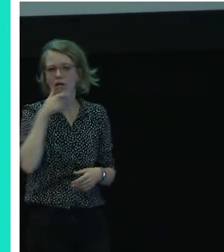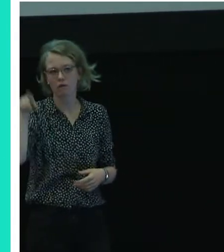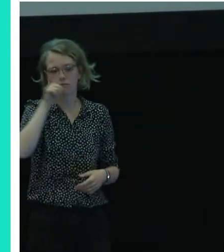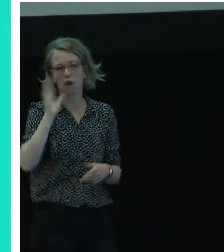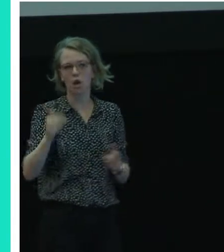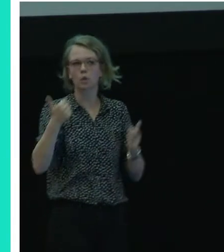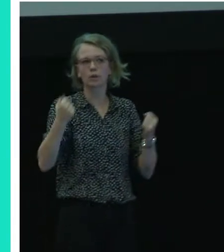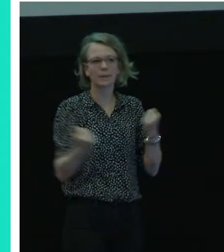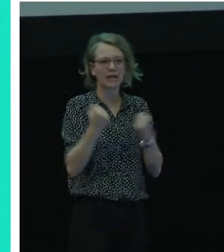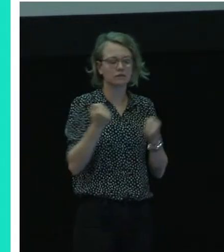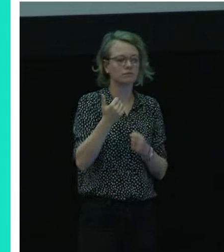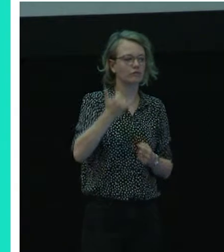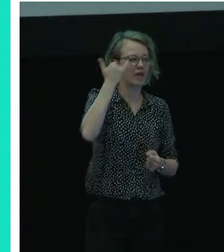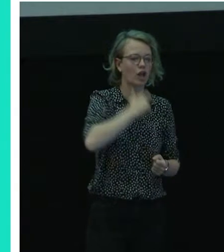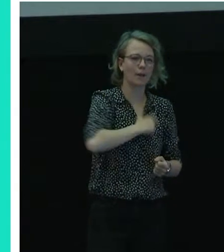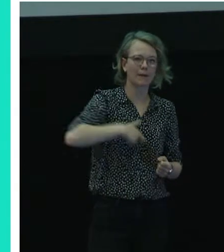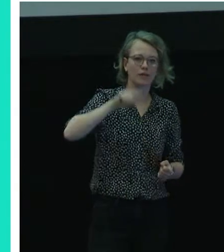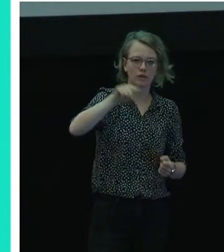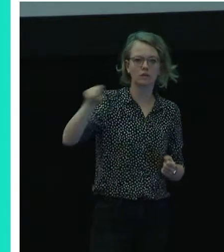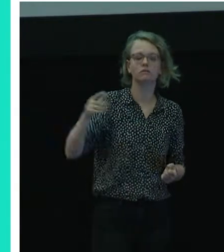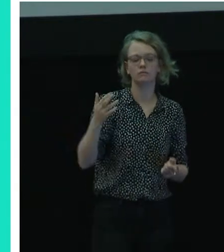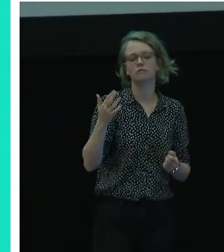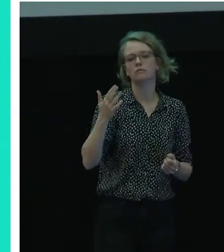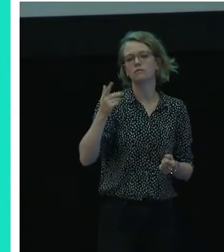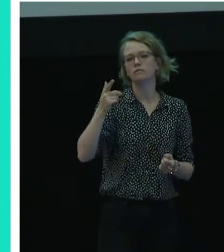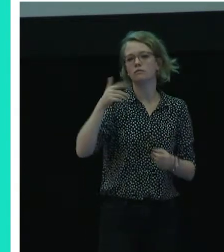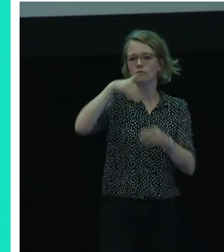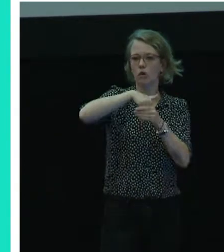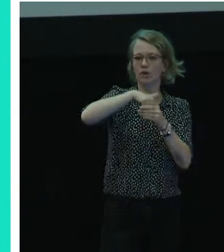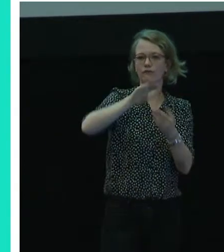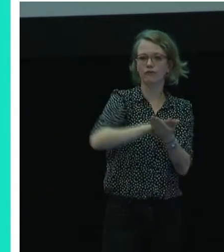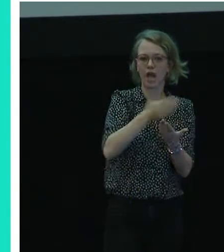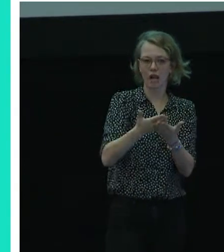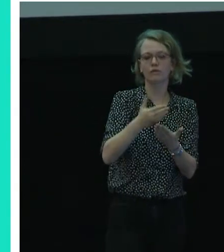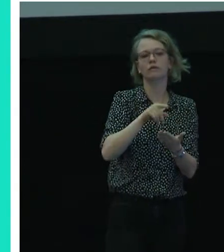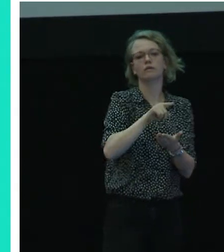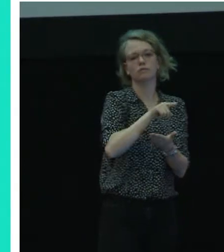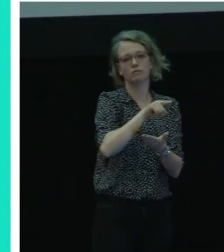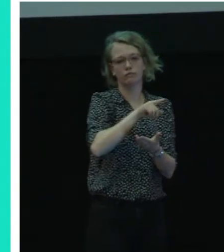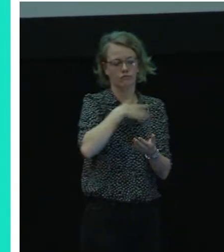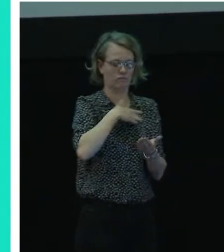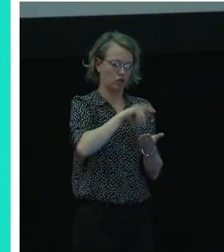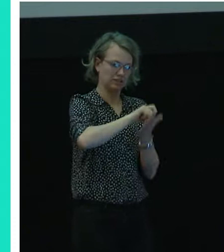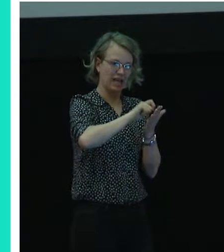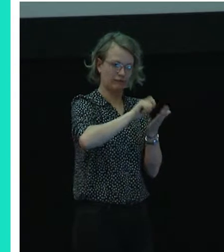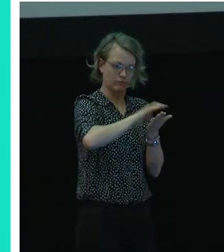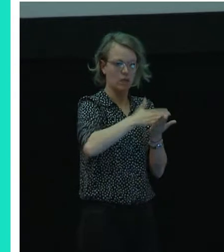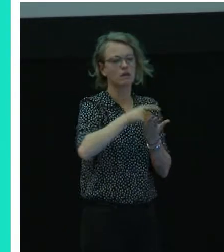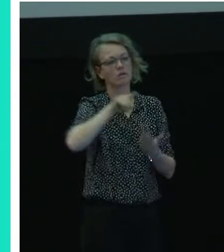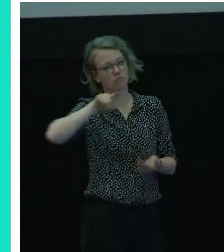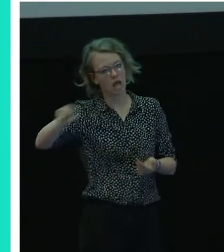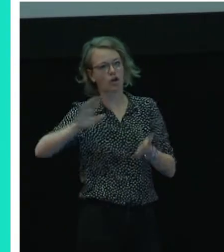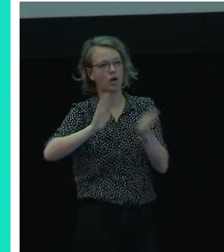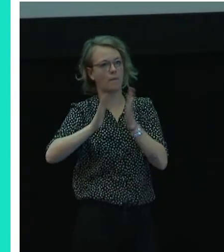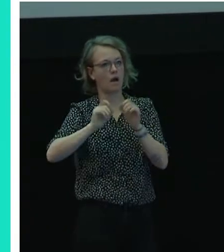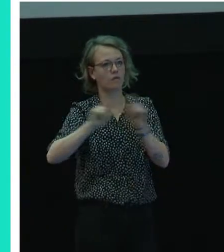possibility, social media or a multimedia solution. There's many local authorities in the Netherlands that do that